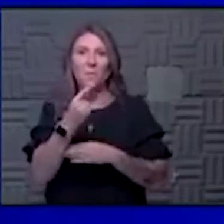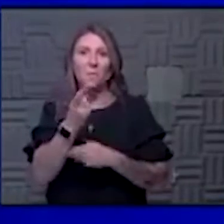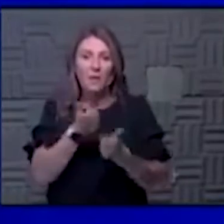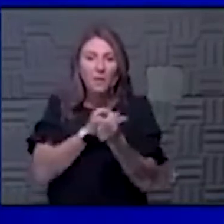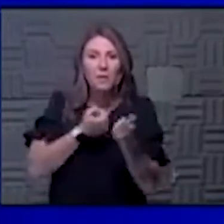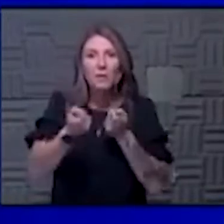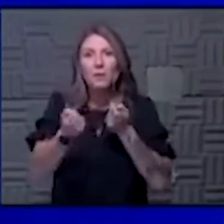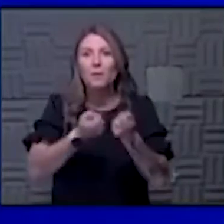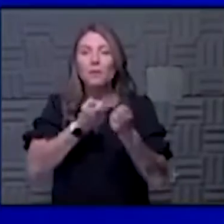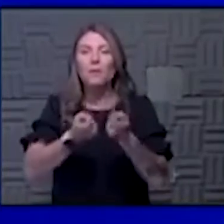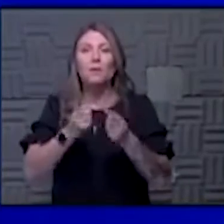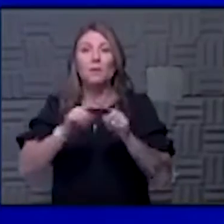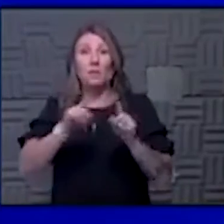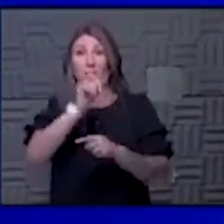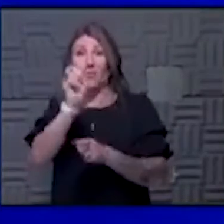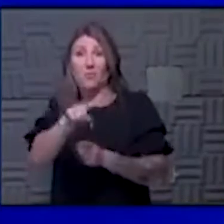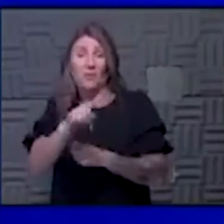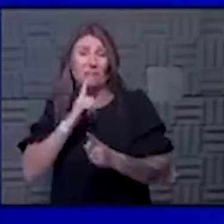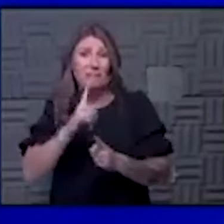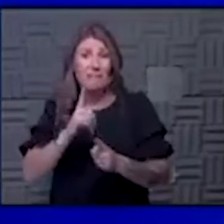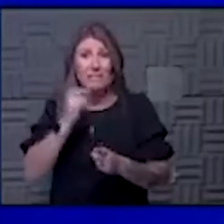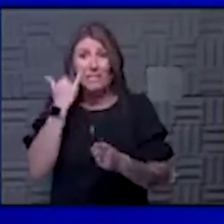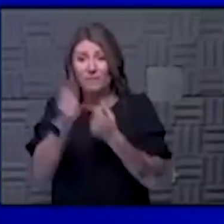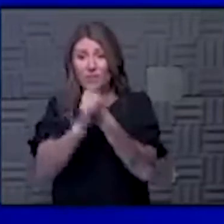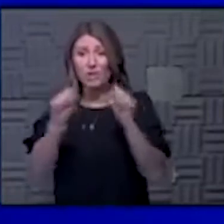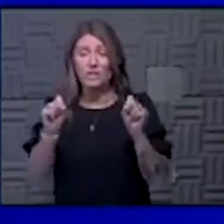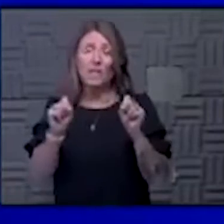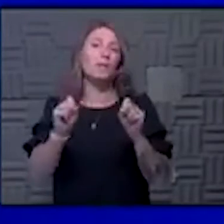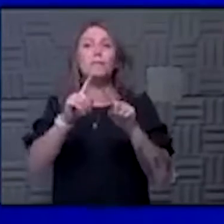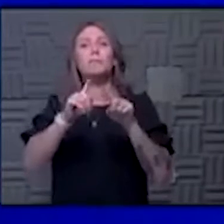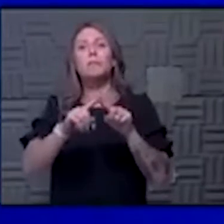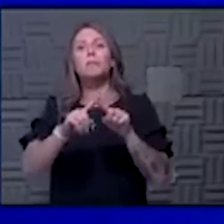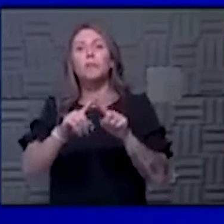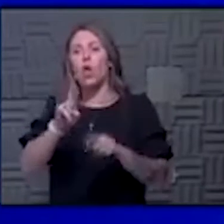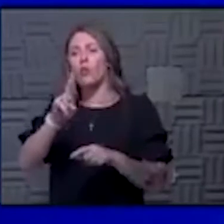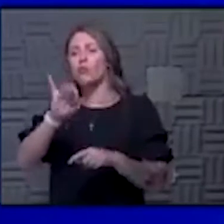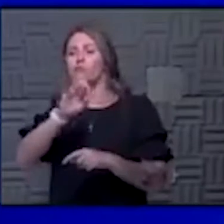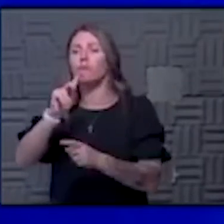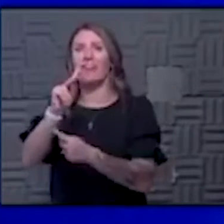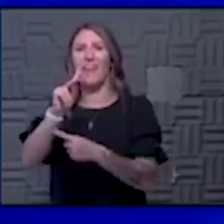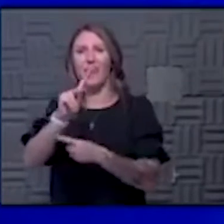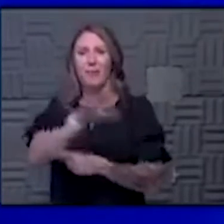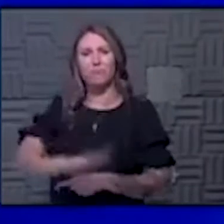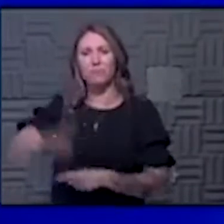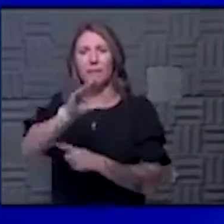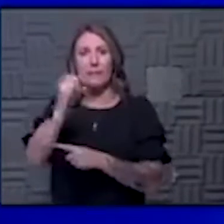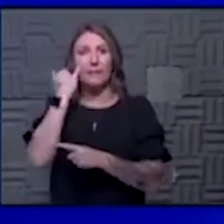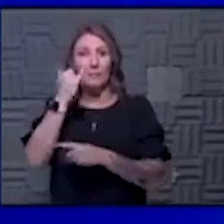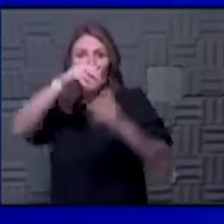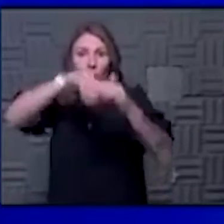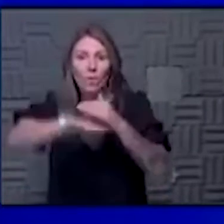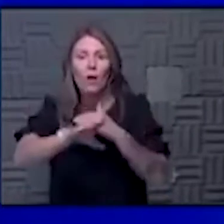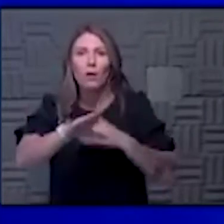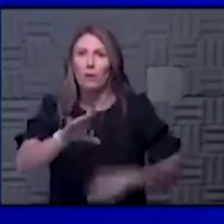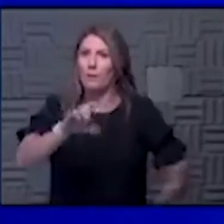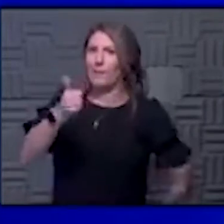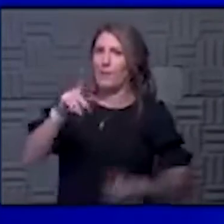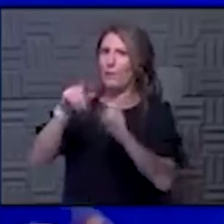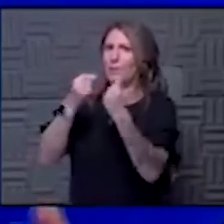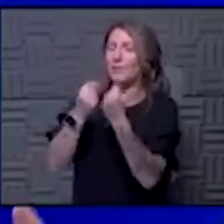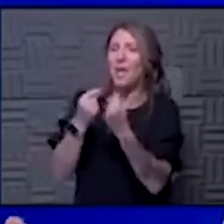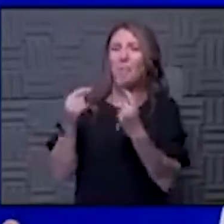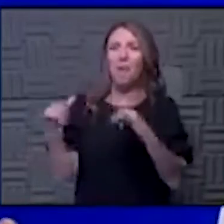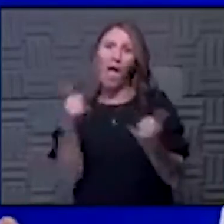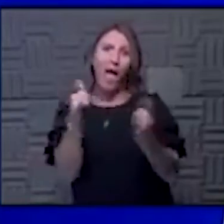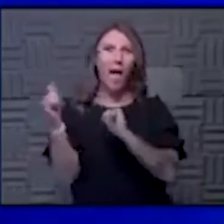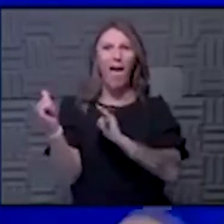safe to take ice skating lessons? I think it's totally about what the rink is like when you go in. How long? I mean, if you're walking right in on the heels of another team playing, a bunch of people are